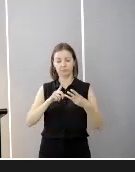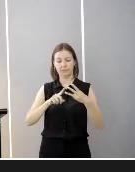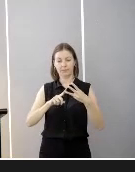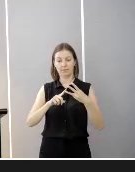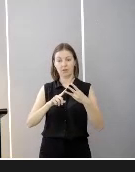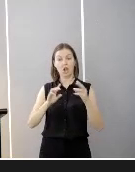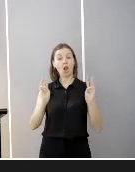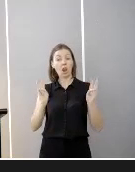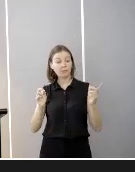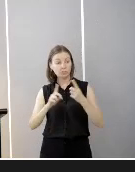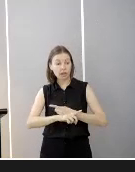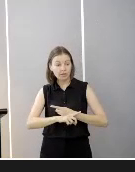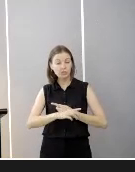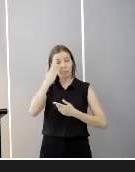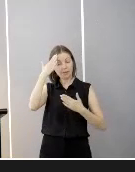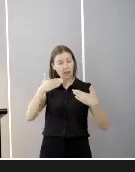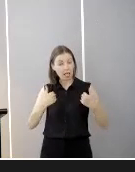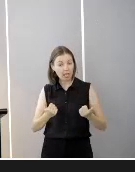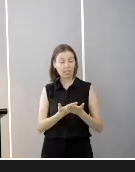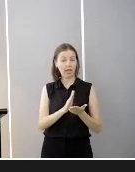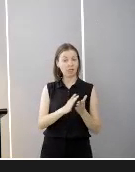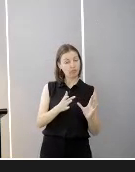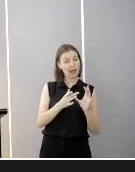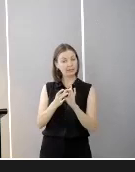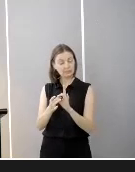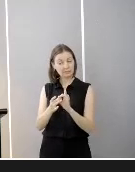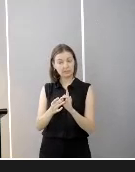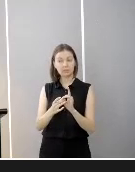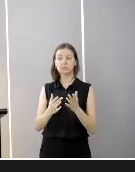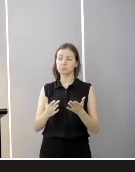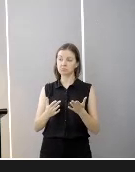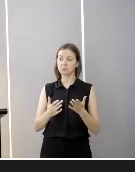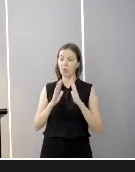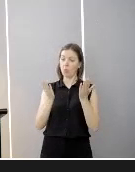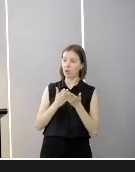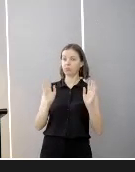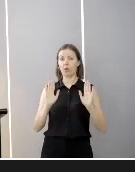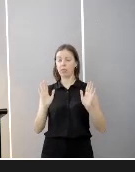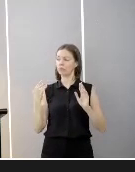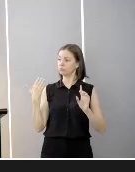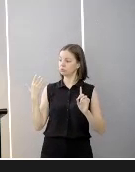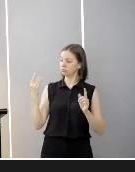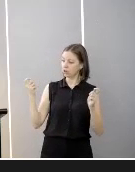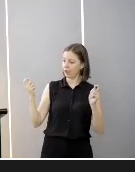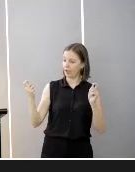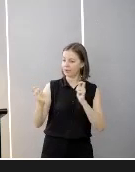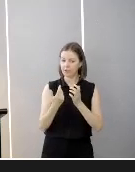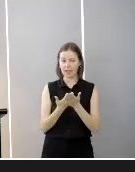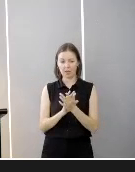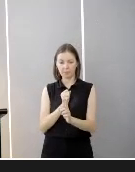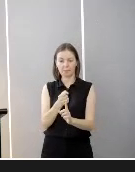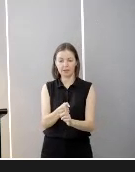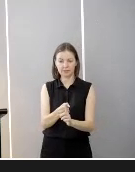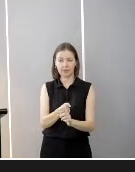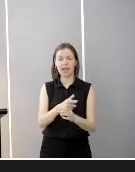and relationships to the way in which climate is changing and how people are being affected, and then some emerging